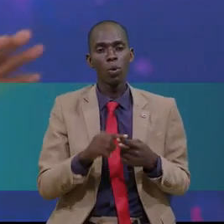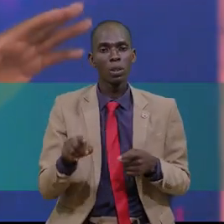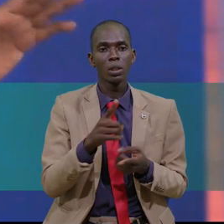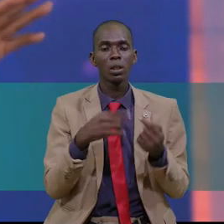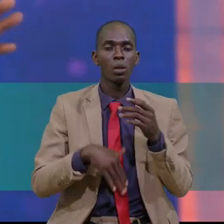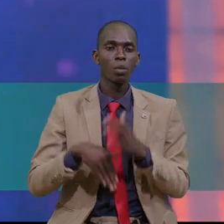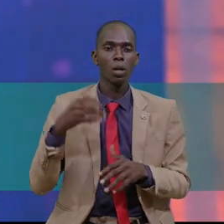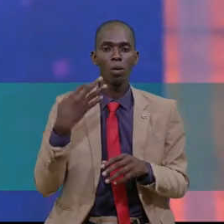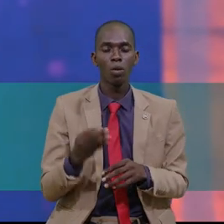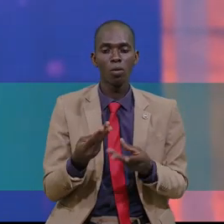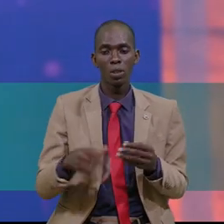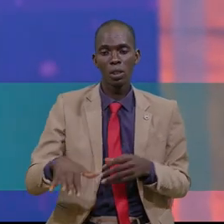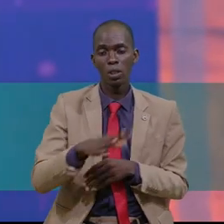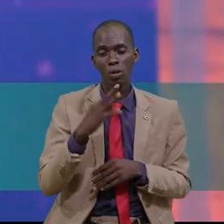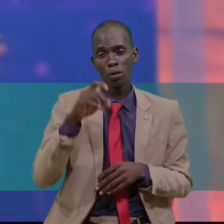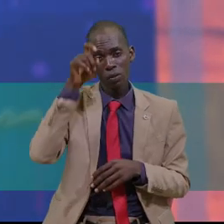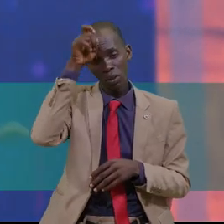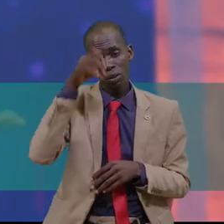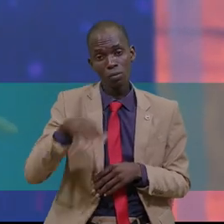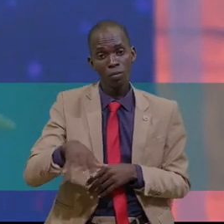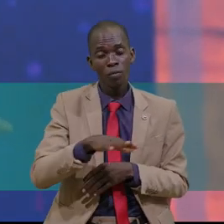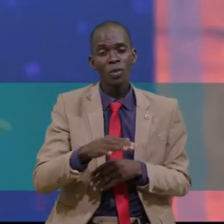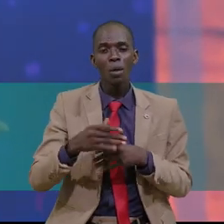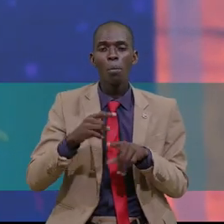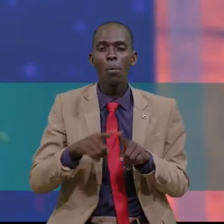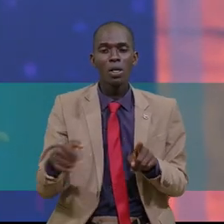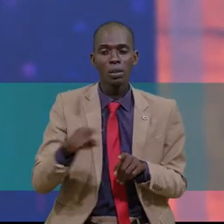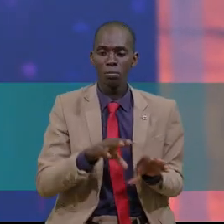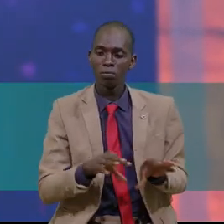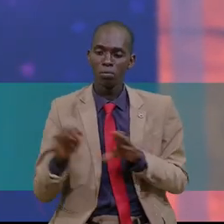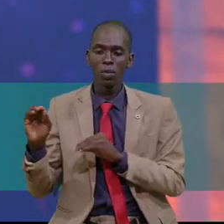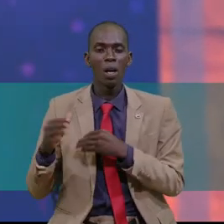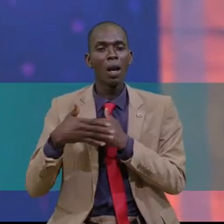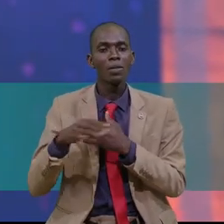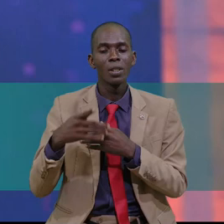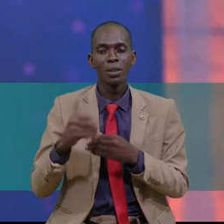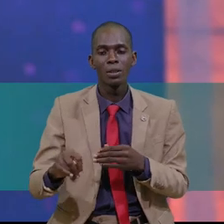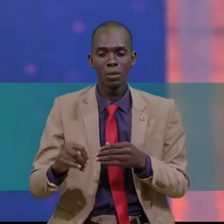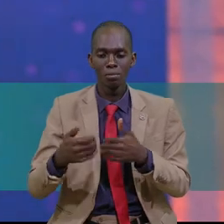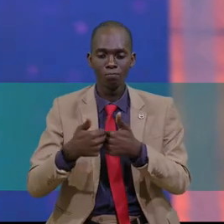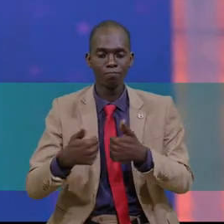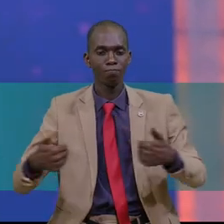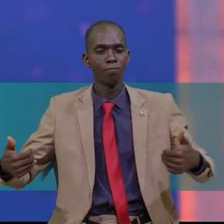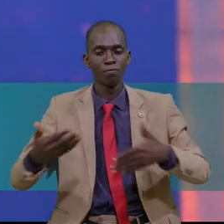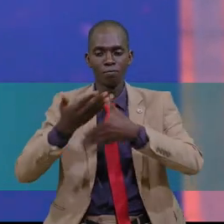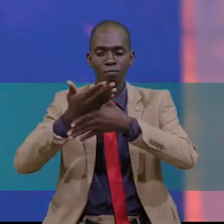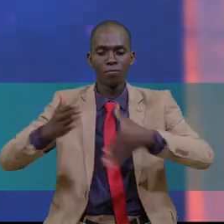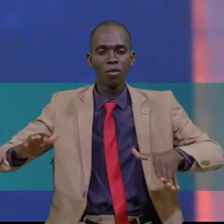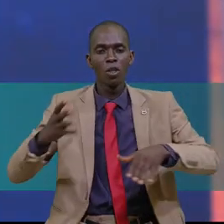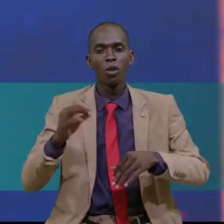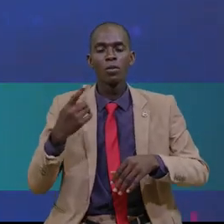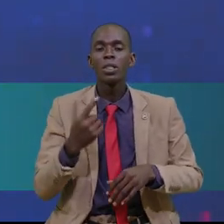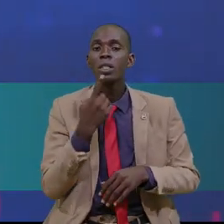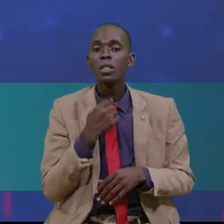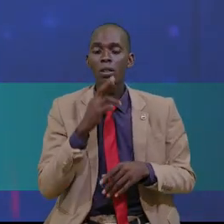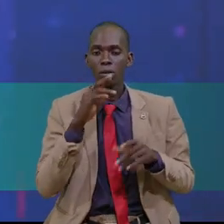they departed after they sang, after the opening, the dividing of the Red Sea, from the even chapter